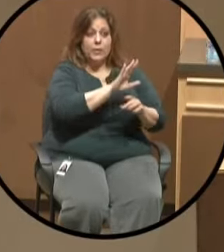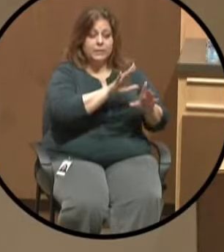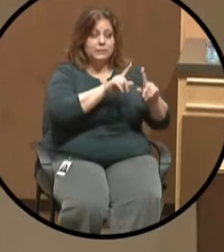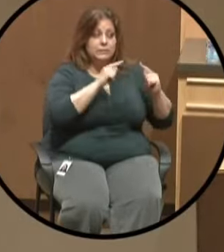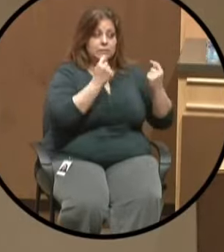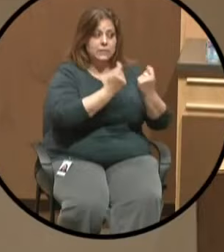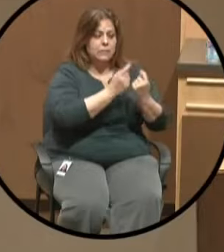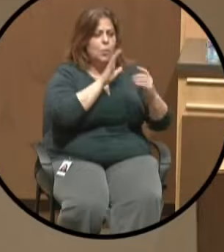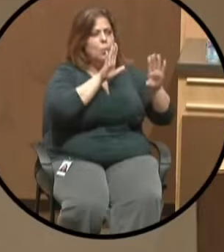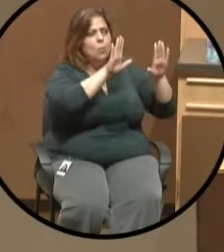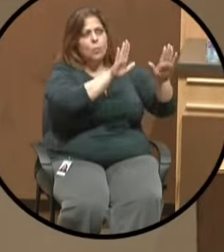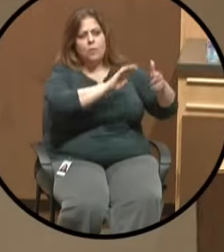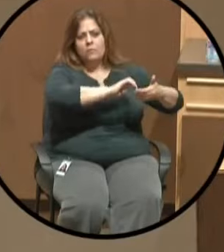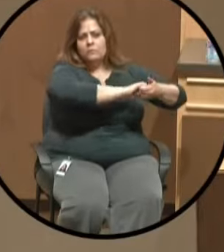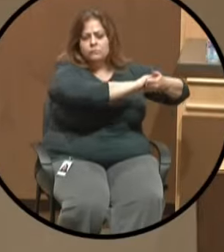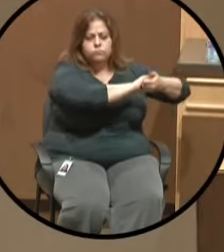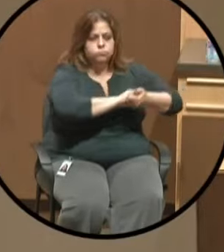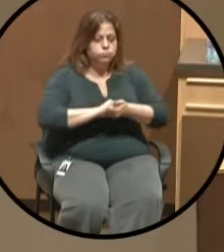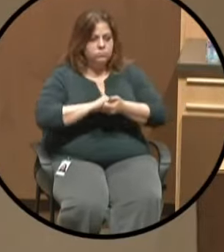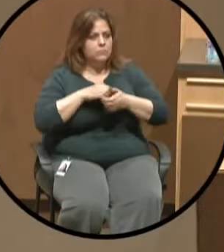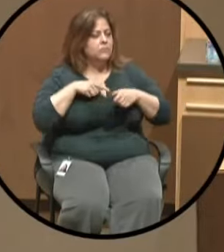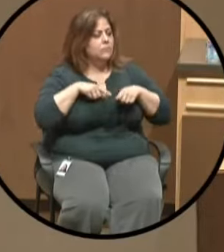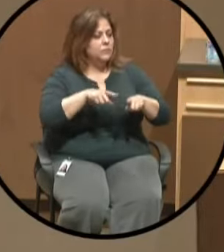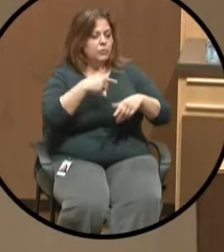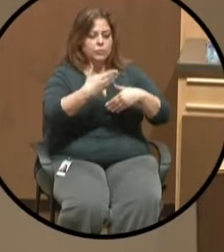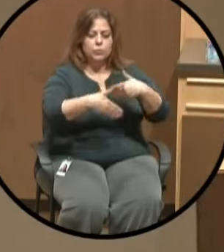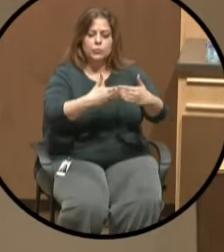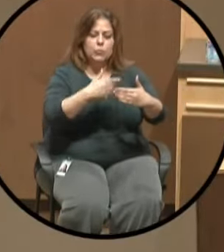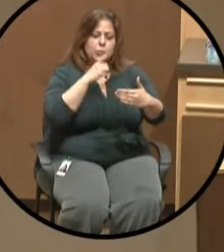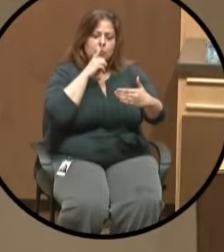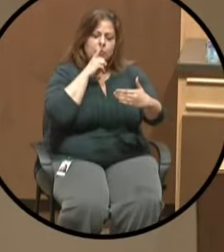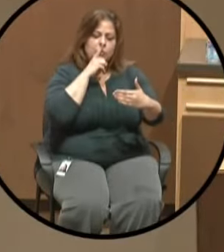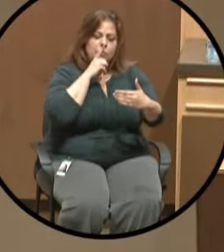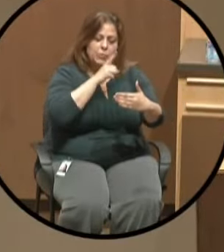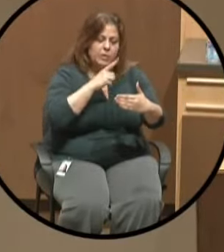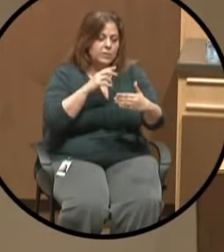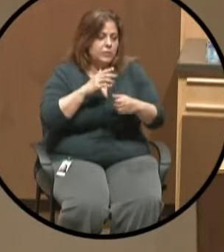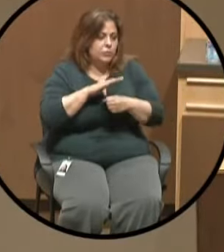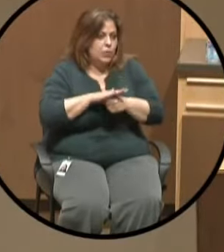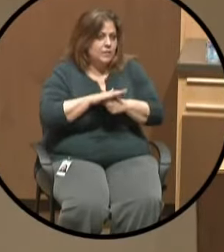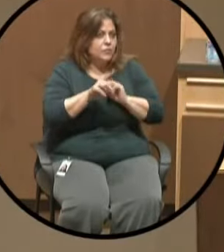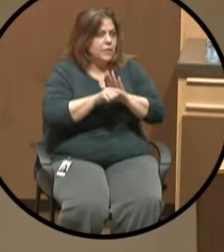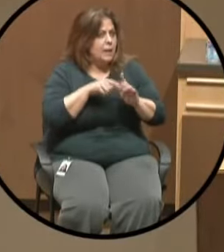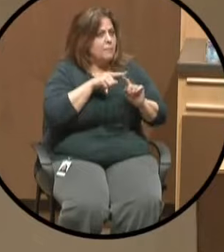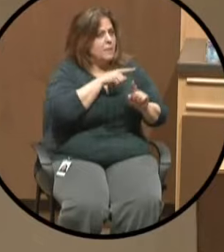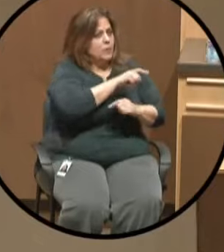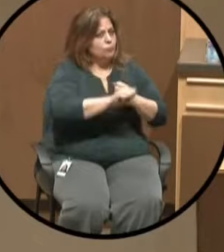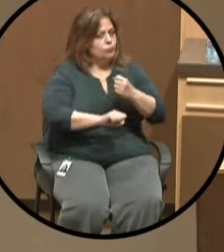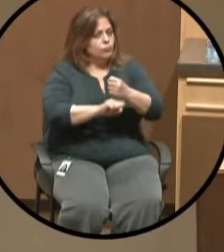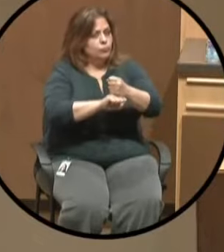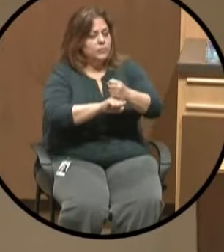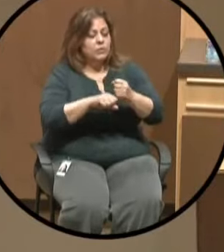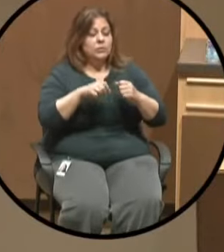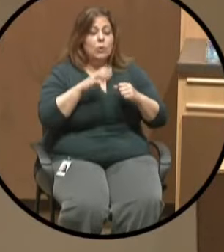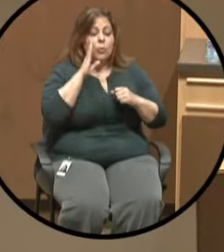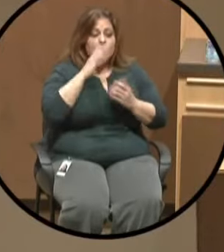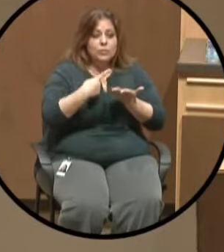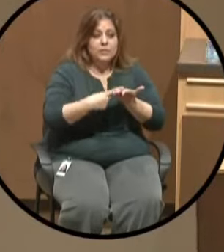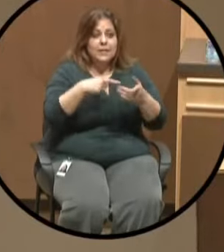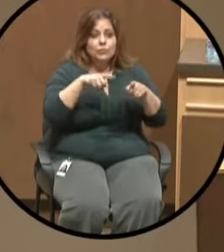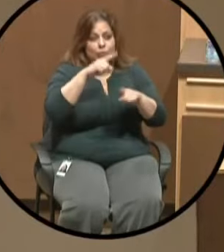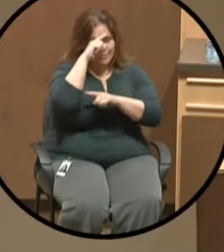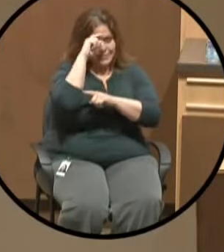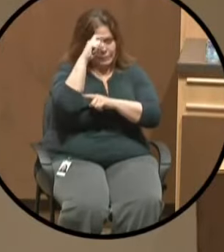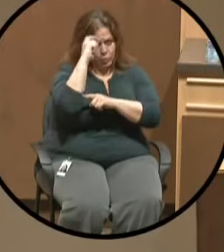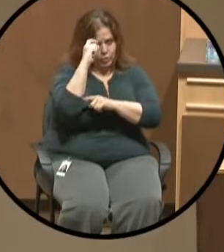partner with us throughout this very trying time. So over the summer, there will be some discussion. June, July,